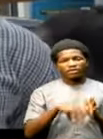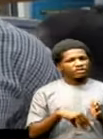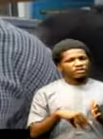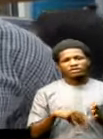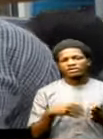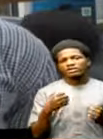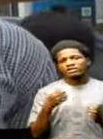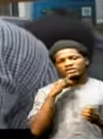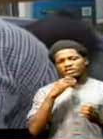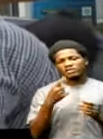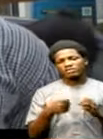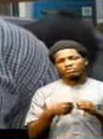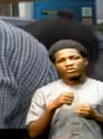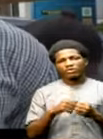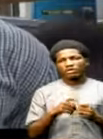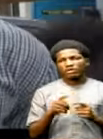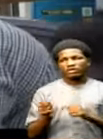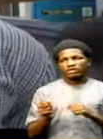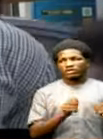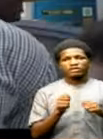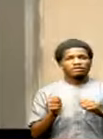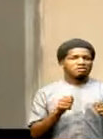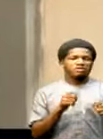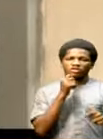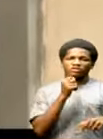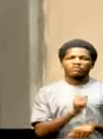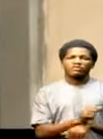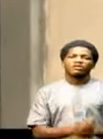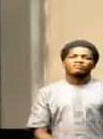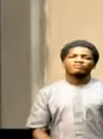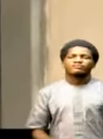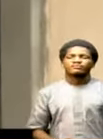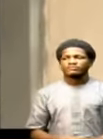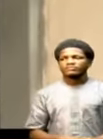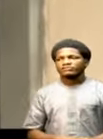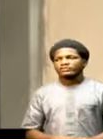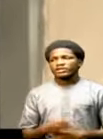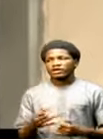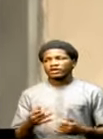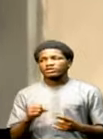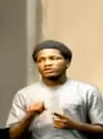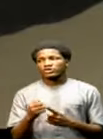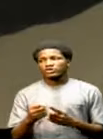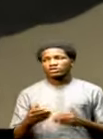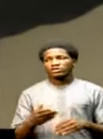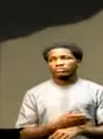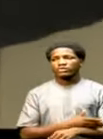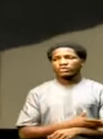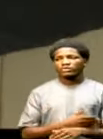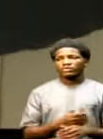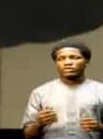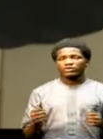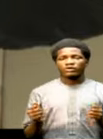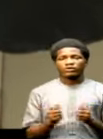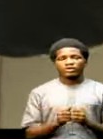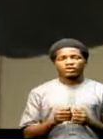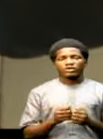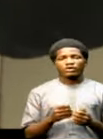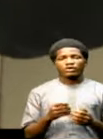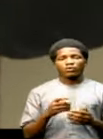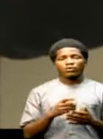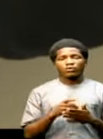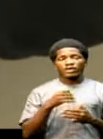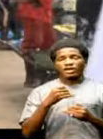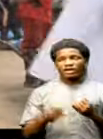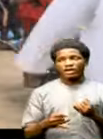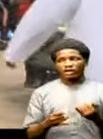issue, because the transfers are not even going. And now that the situation is improving, with weekend operation by deposit